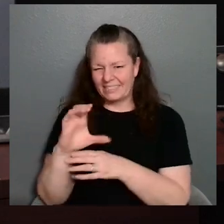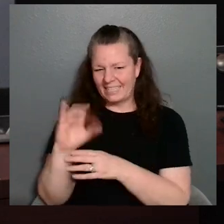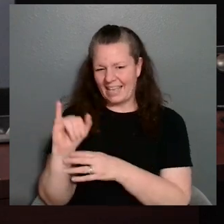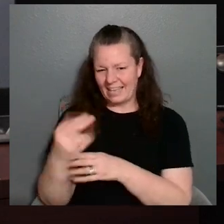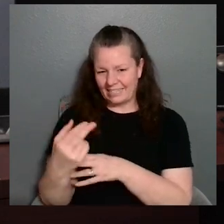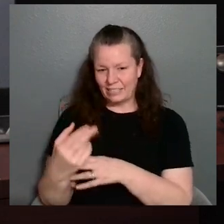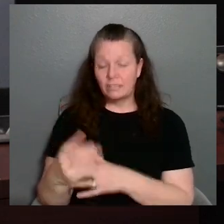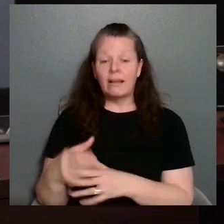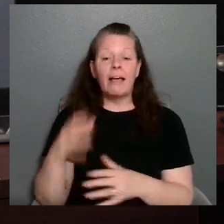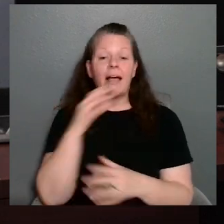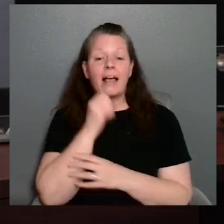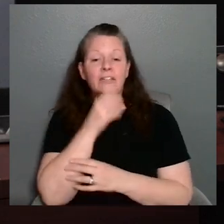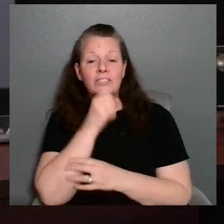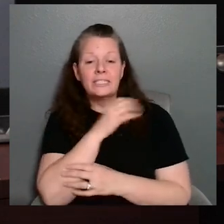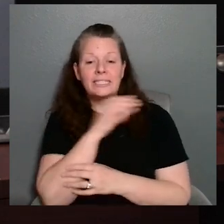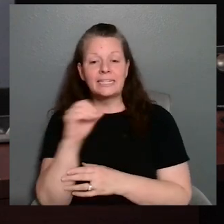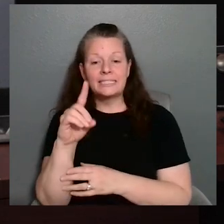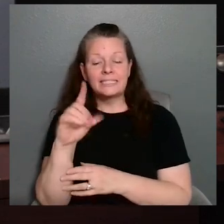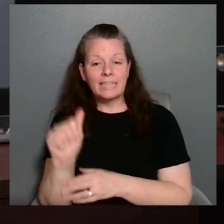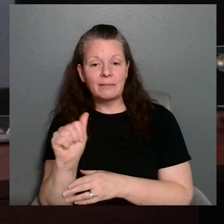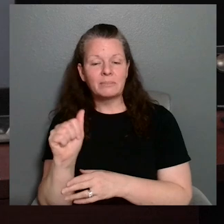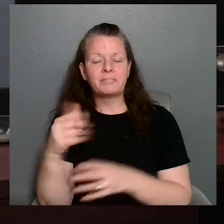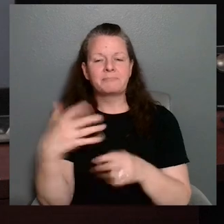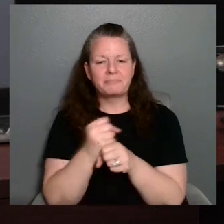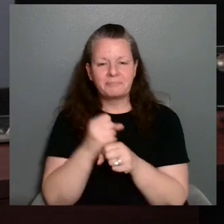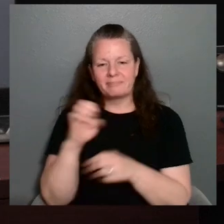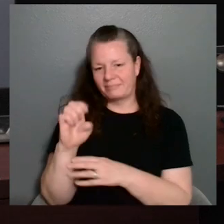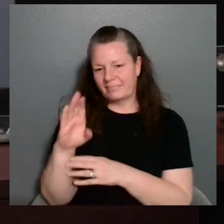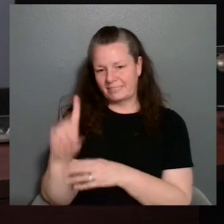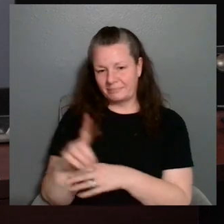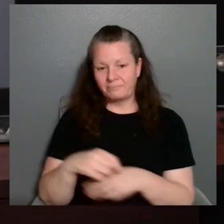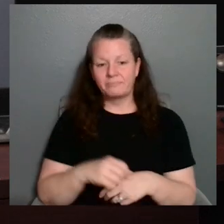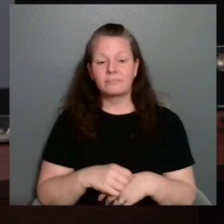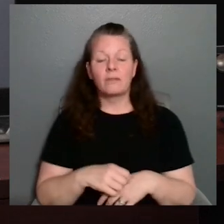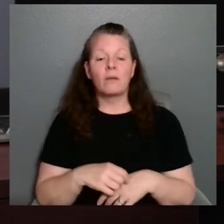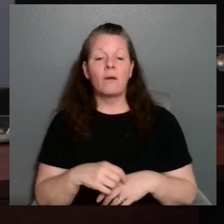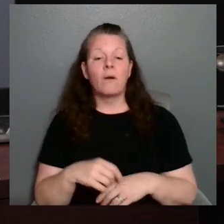CIH, the Elderly, Blind and Disabled, or EBD,